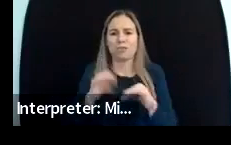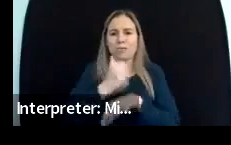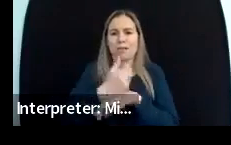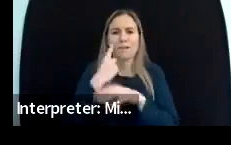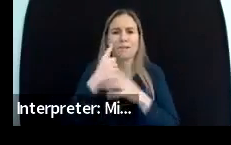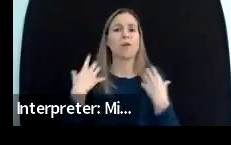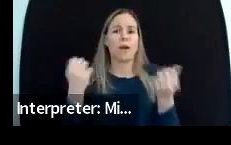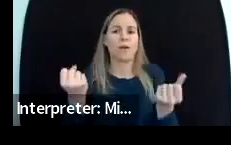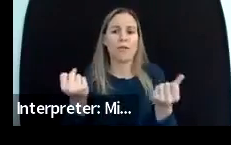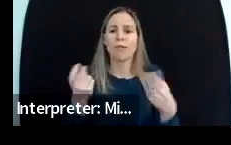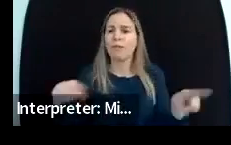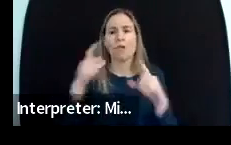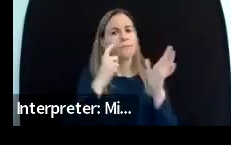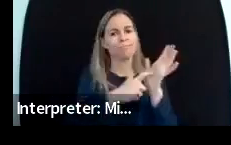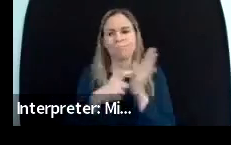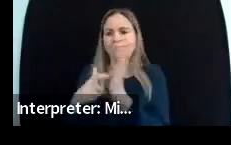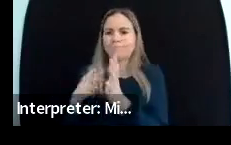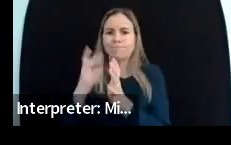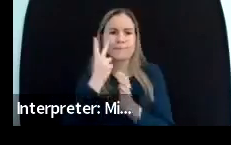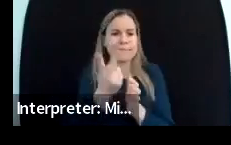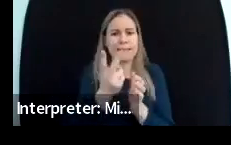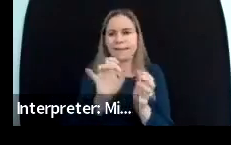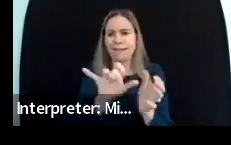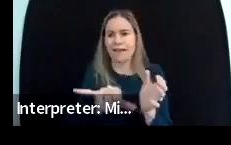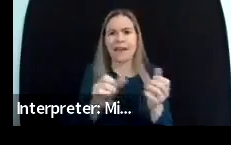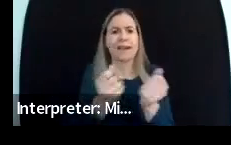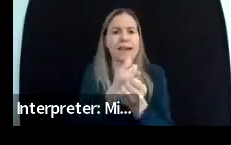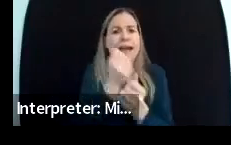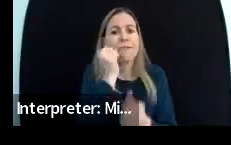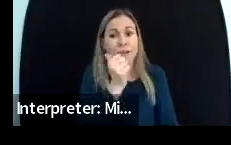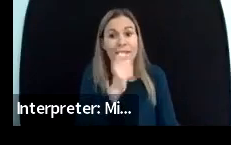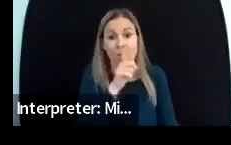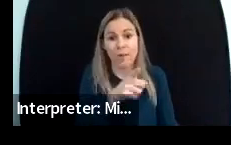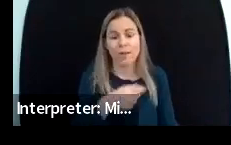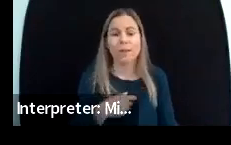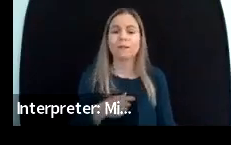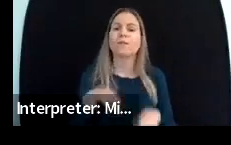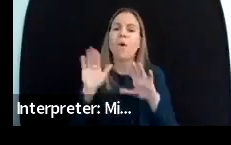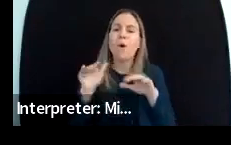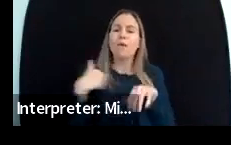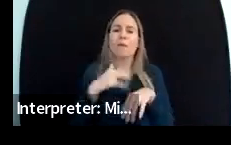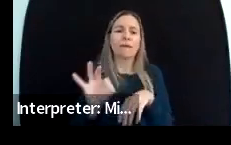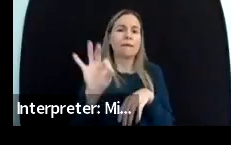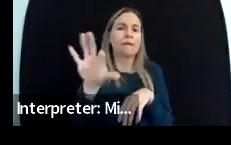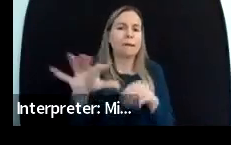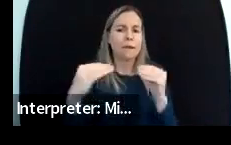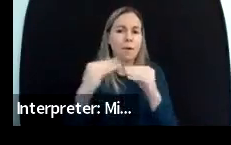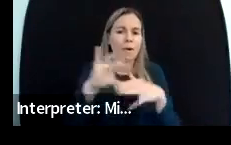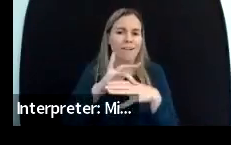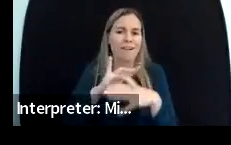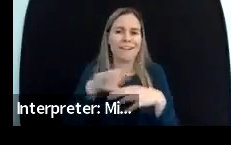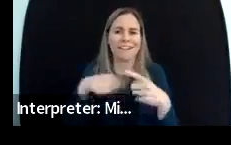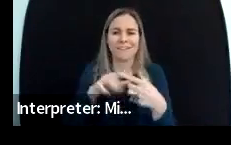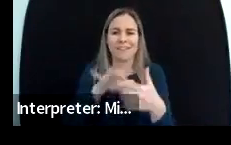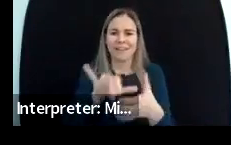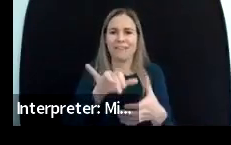sure y'all are seeing it every day. And so hopefully, you know, we were able to just provide a little bit more sort of context on